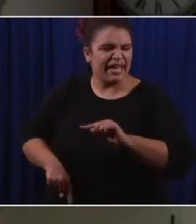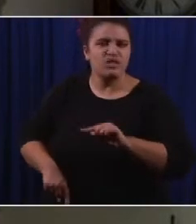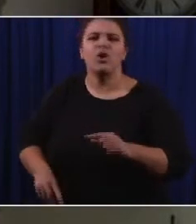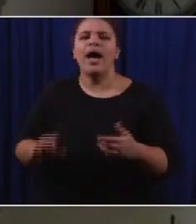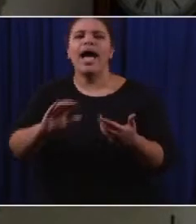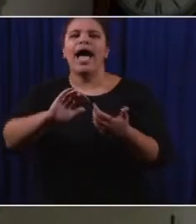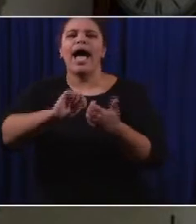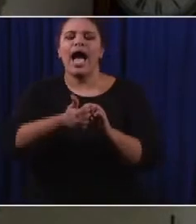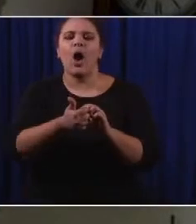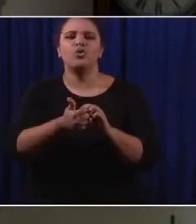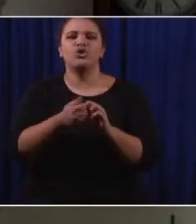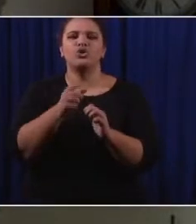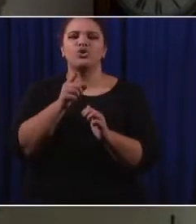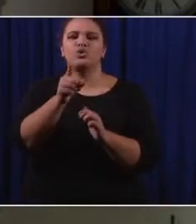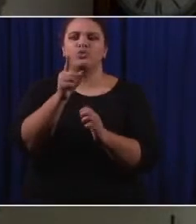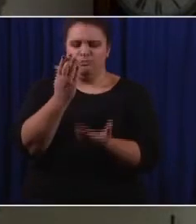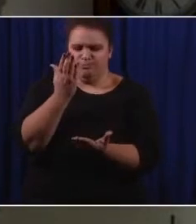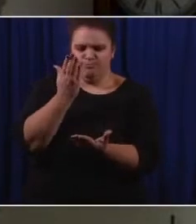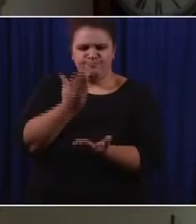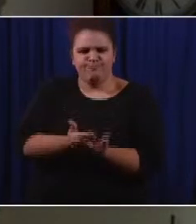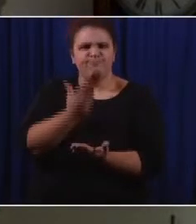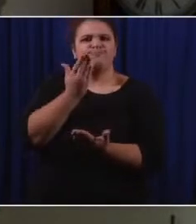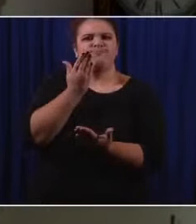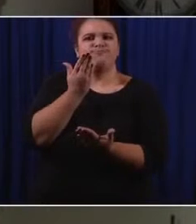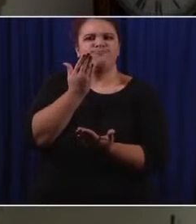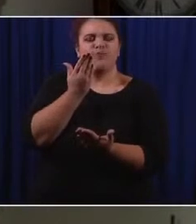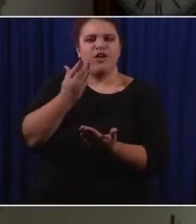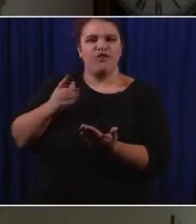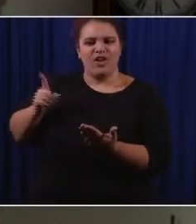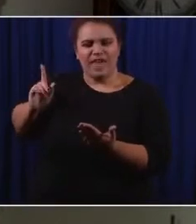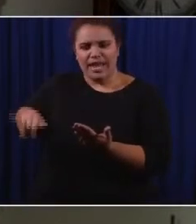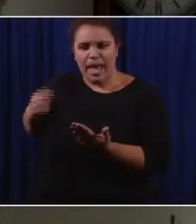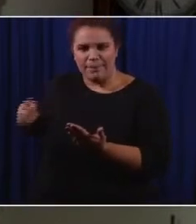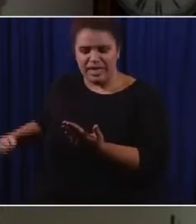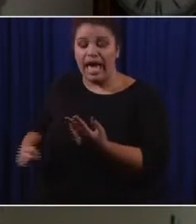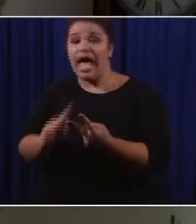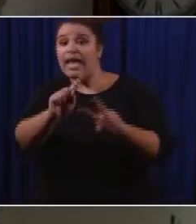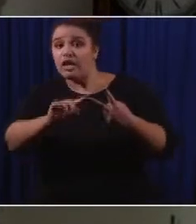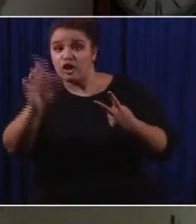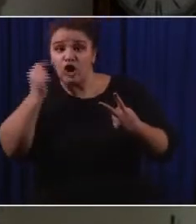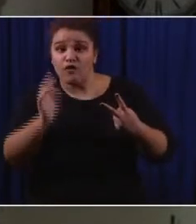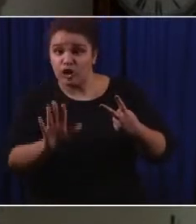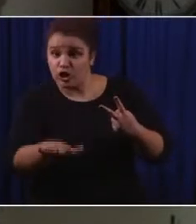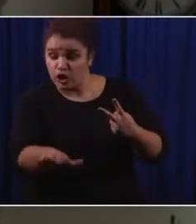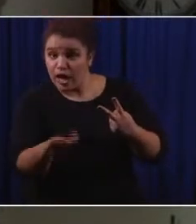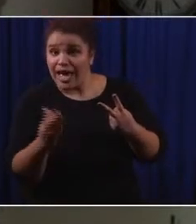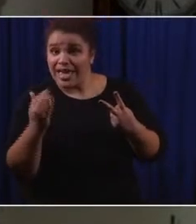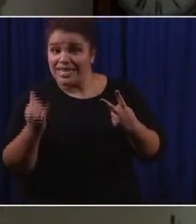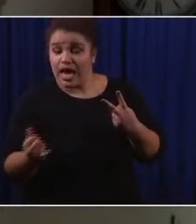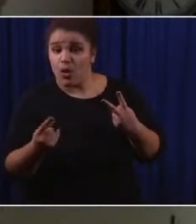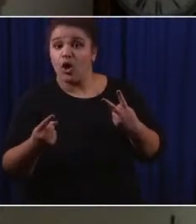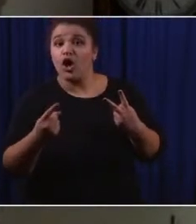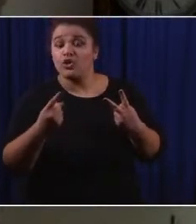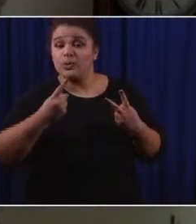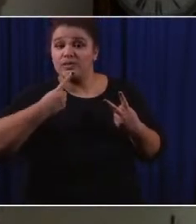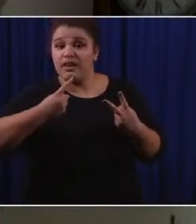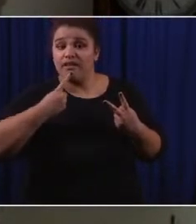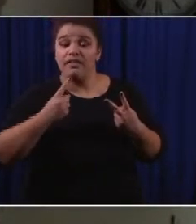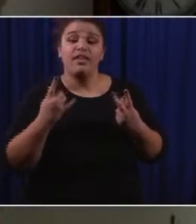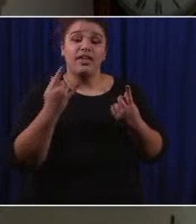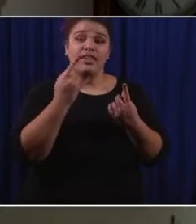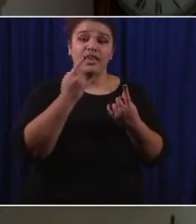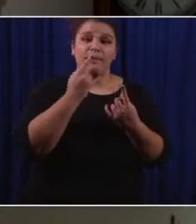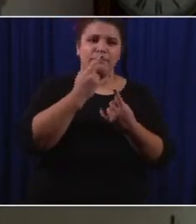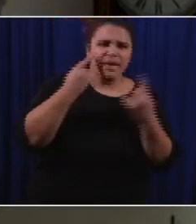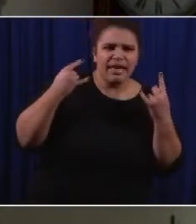previously? And do those topics get covered in the report? And then, Governor, are you now saying that we are in for masking, distancing, and quarantining for